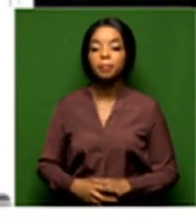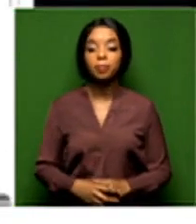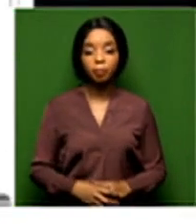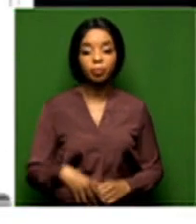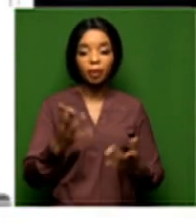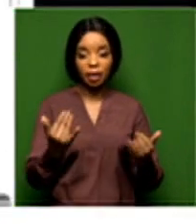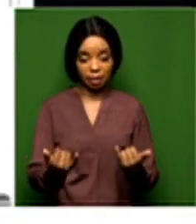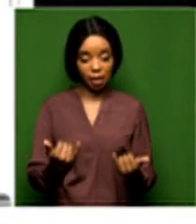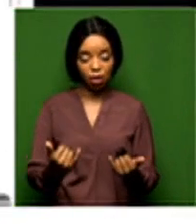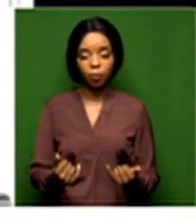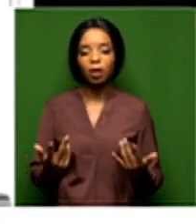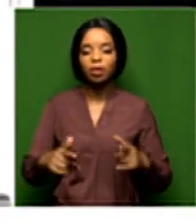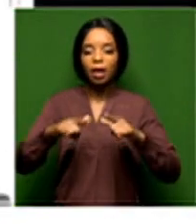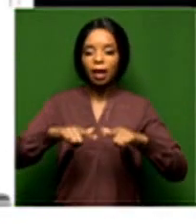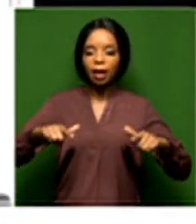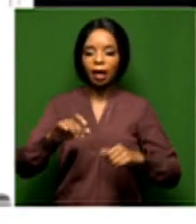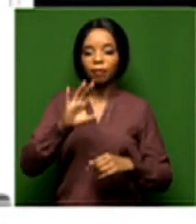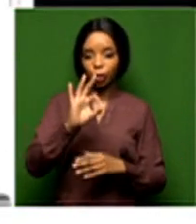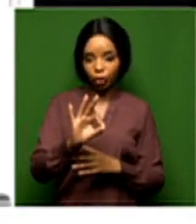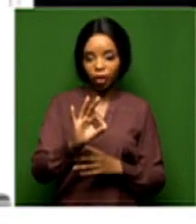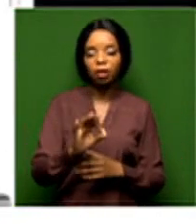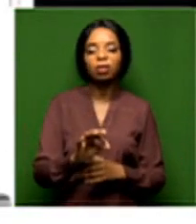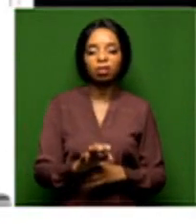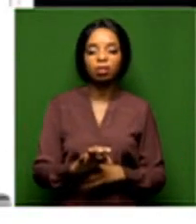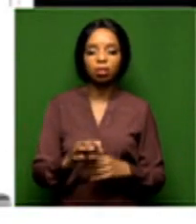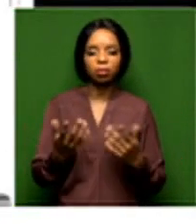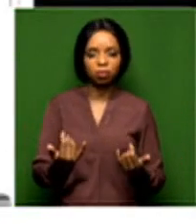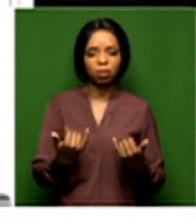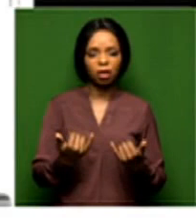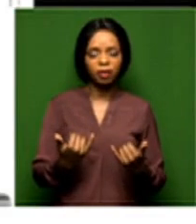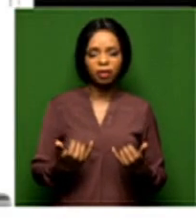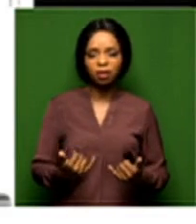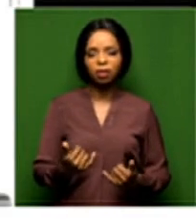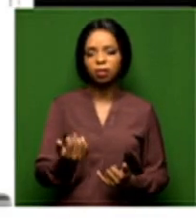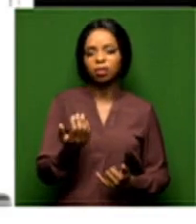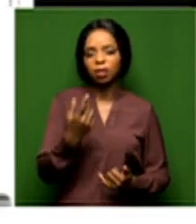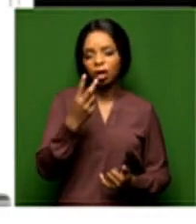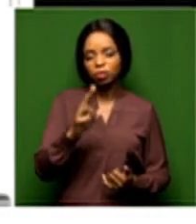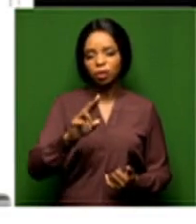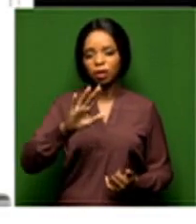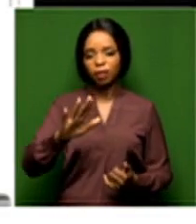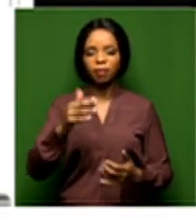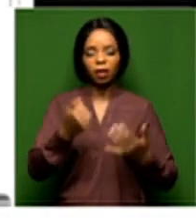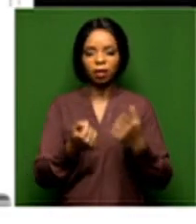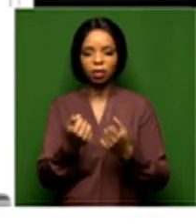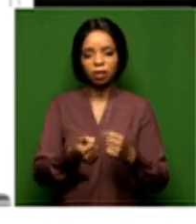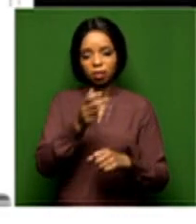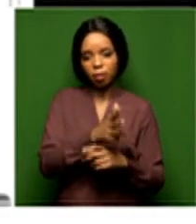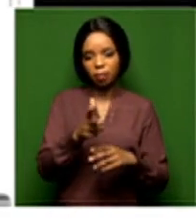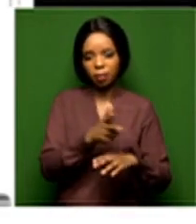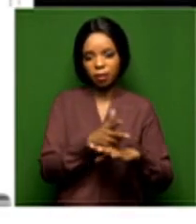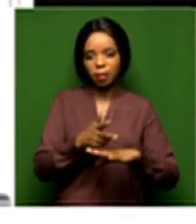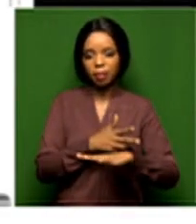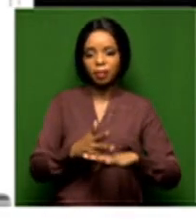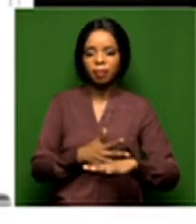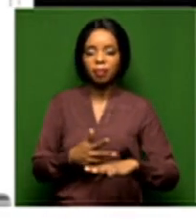current pandemic, our level 3, we were only allowed to have 25 people per session. So that's 25 cars with 2 people inside,